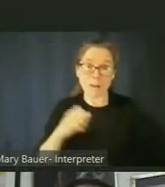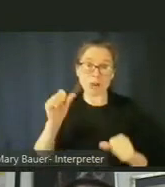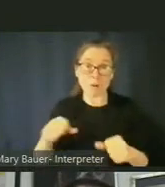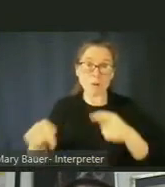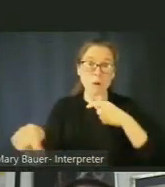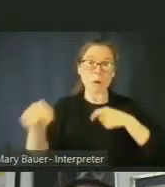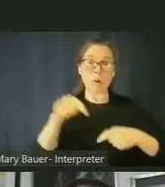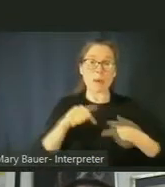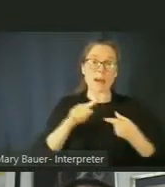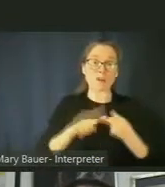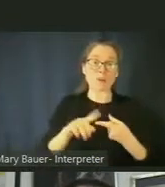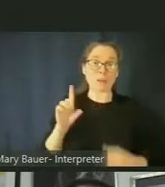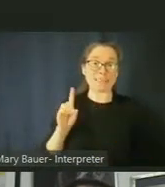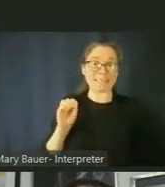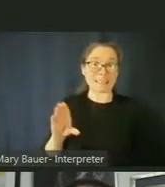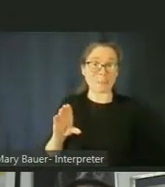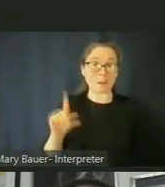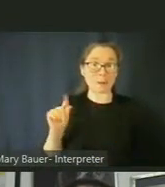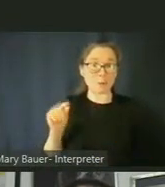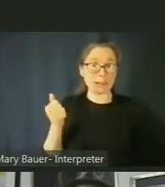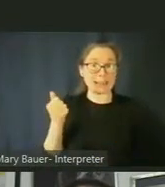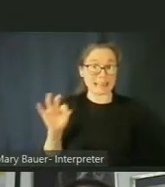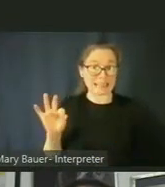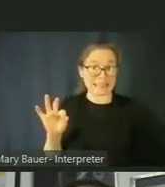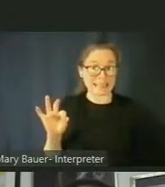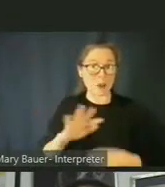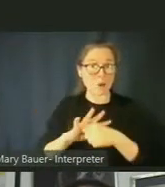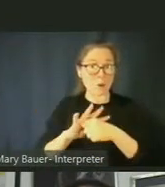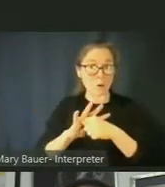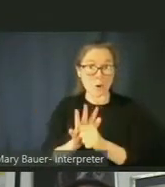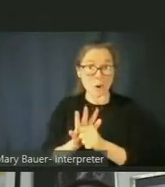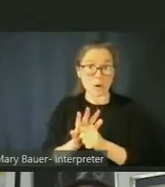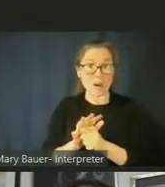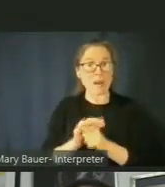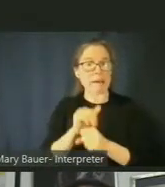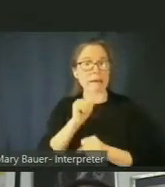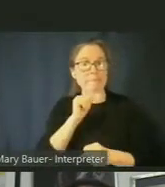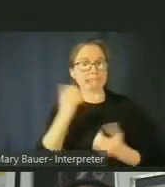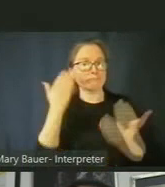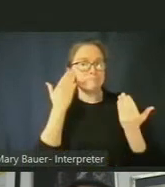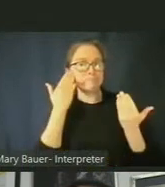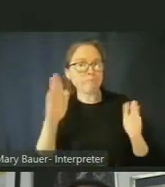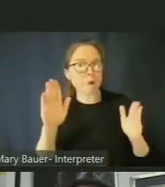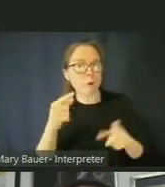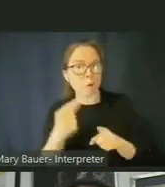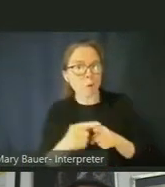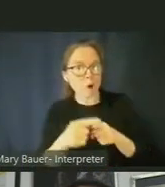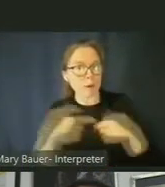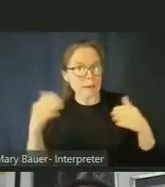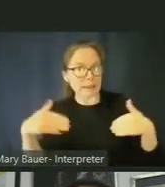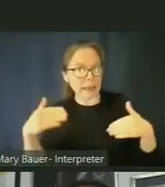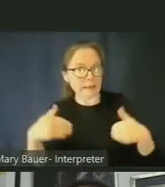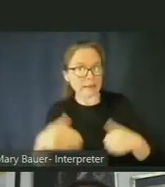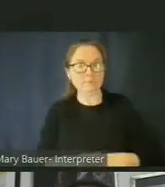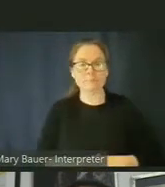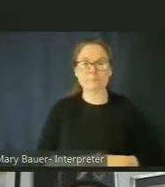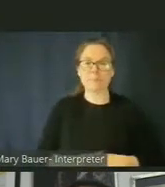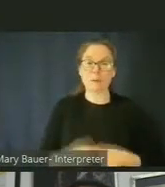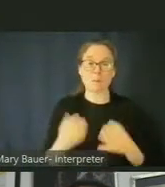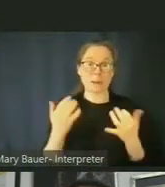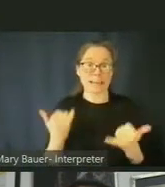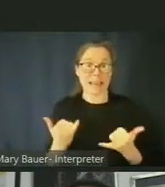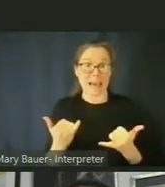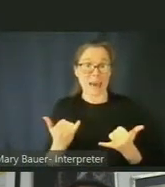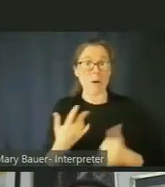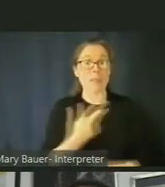of 2019 when coronavirus was not such a common word. But right now, the vaccine is while